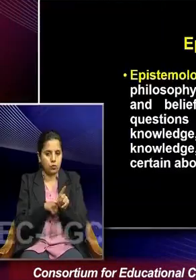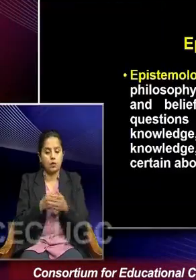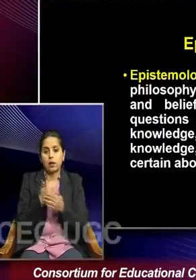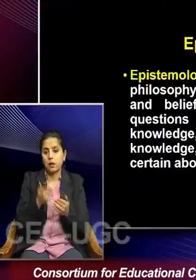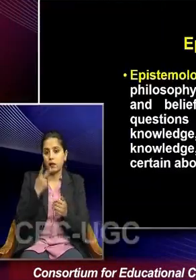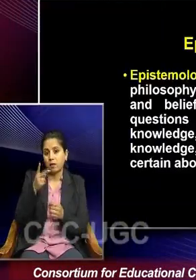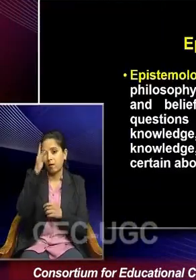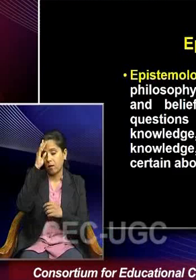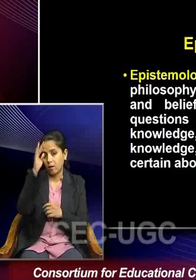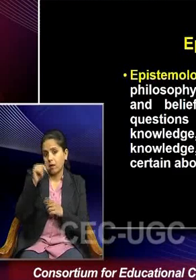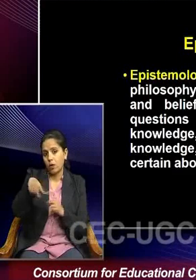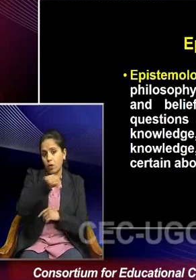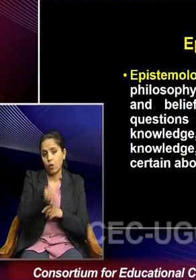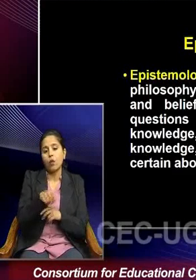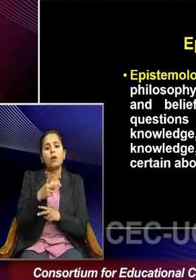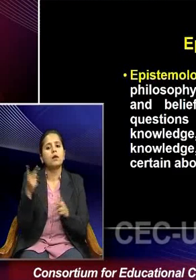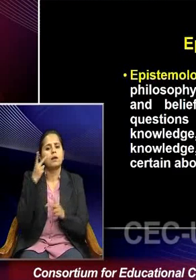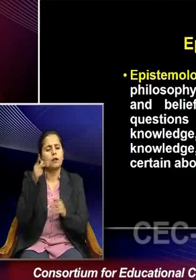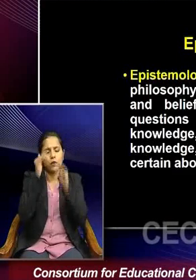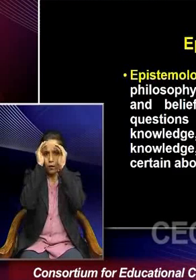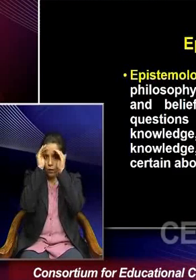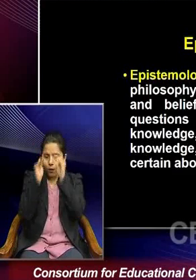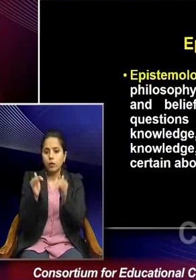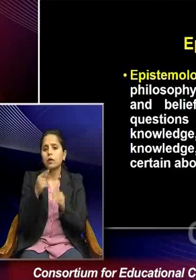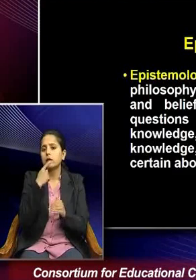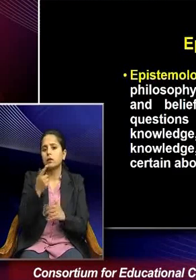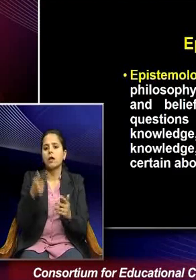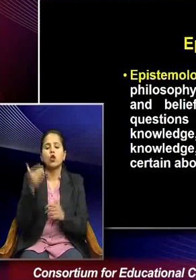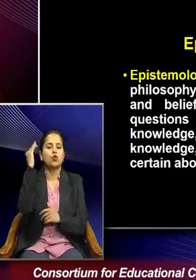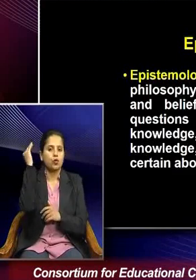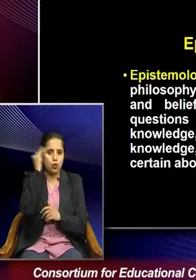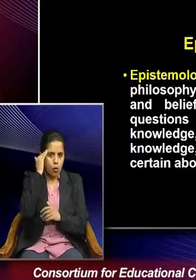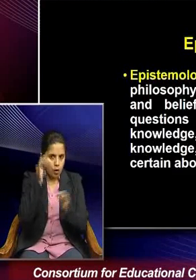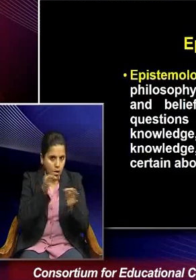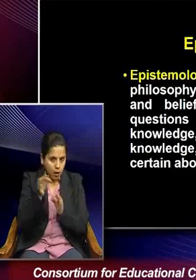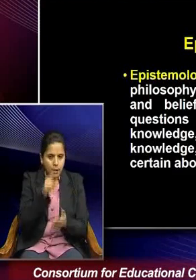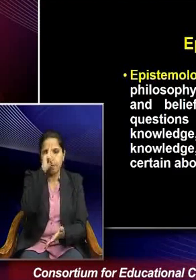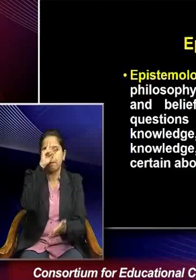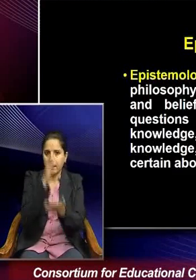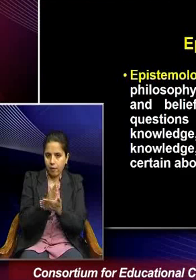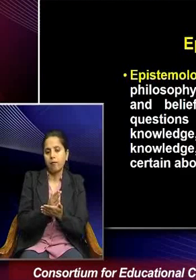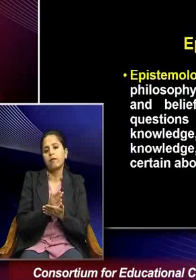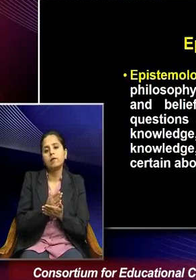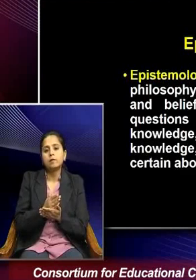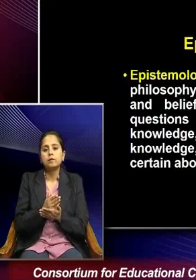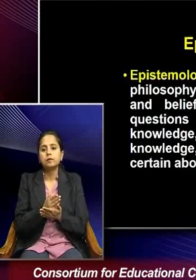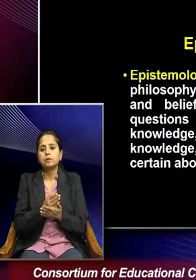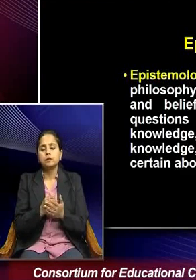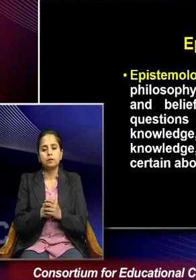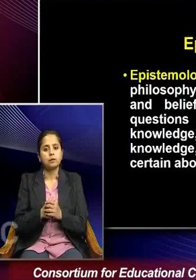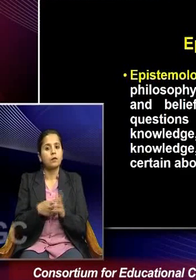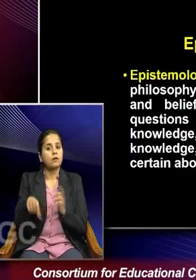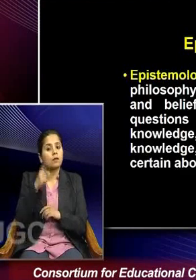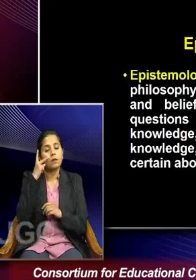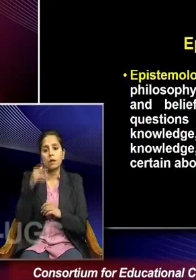of philosophy focuses on knowledge and belief. It